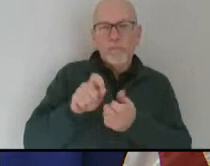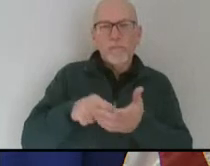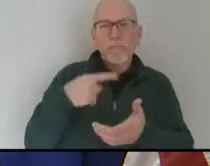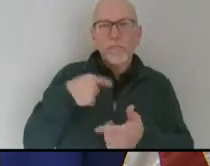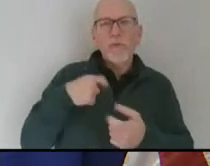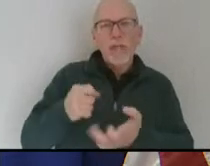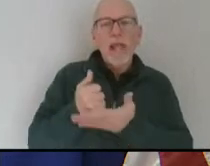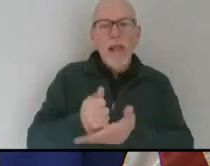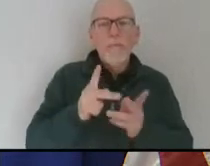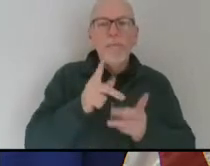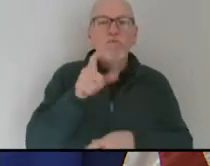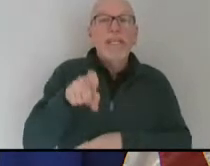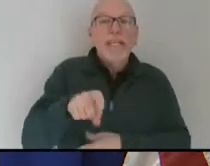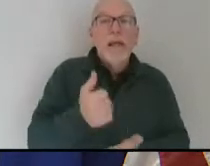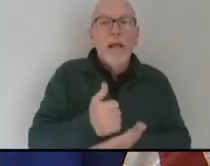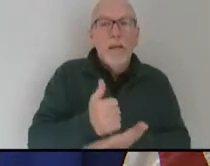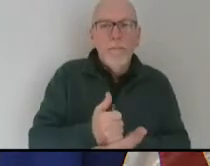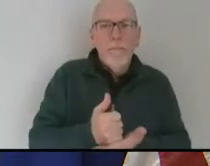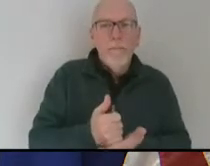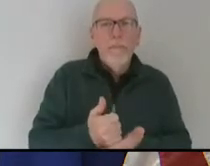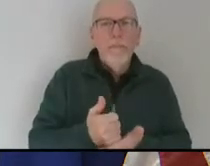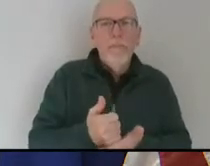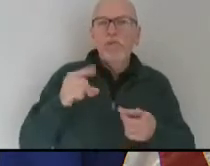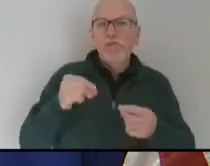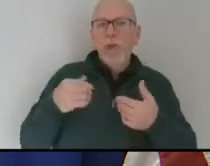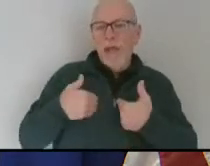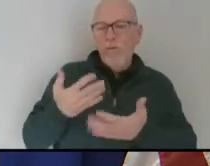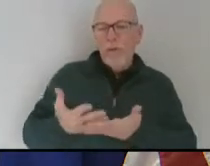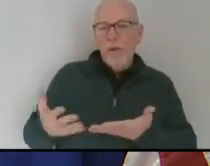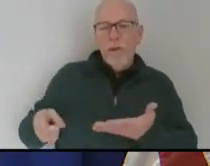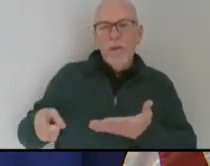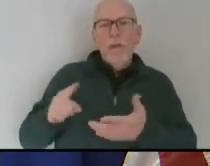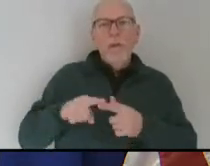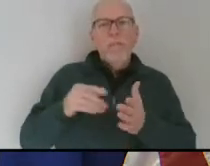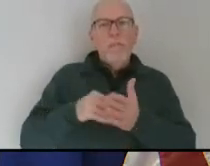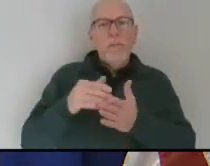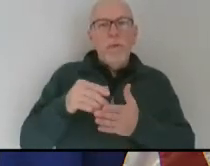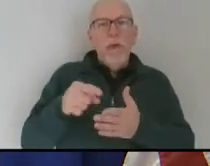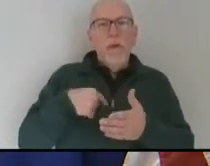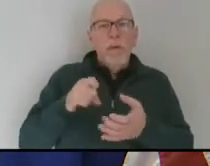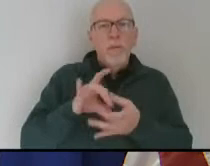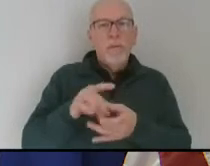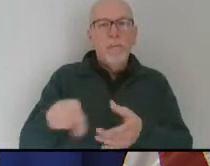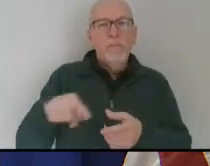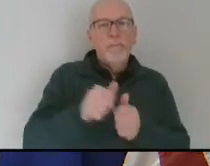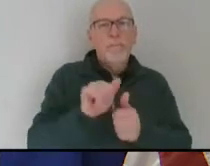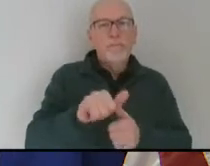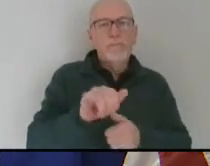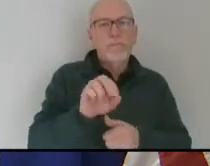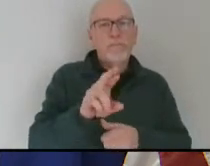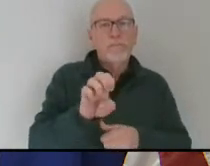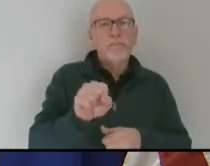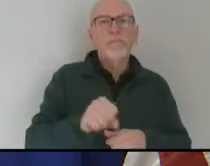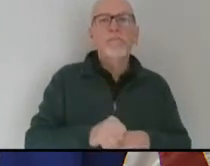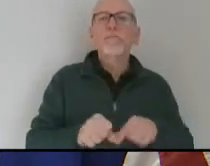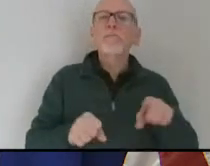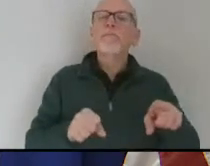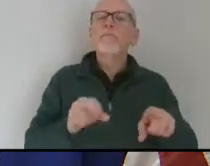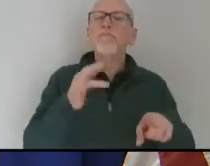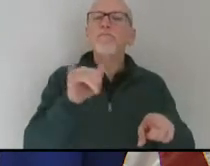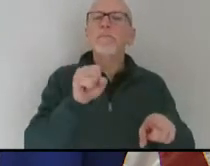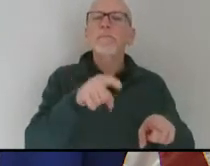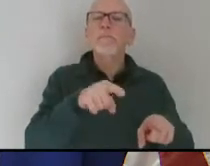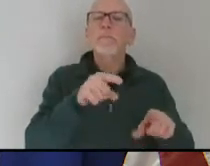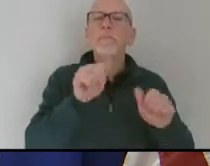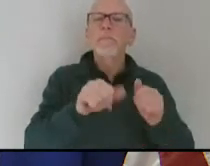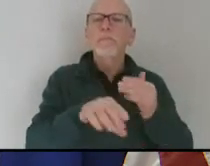people that need helped. And we do have the resources. It's many times it's connecting them with those resources. Chris, you want to